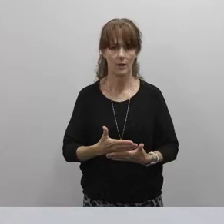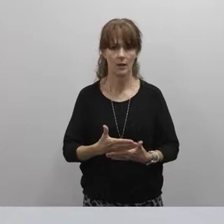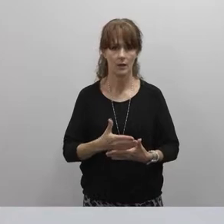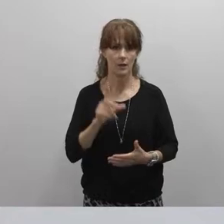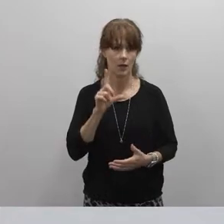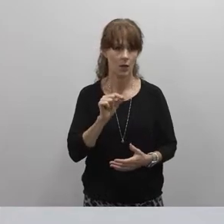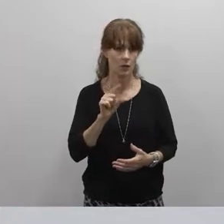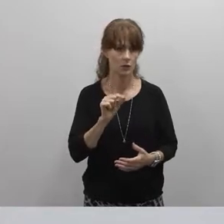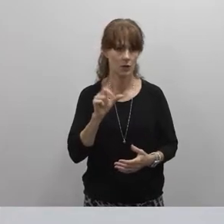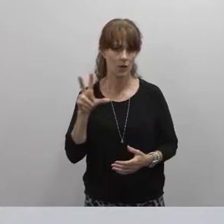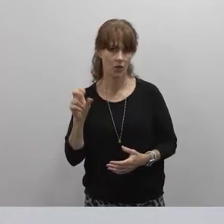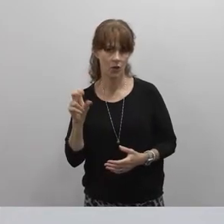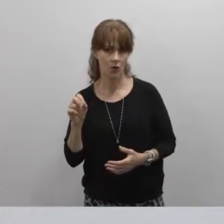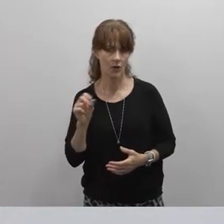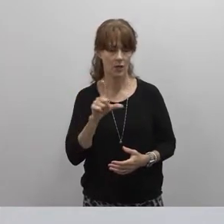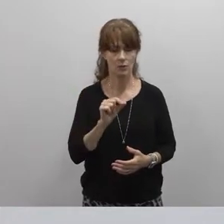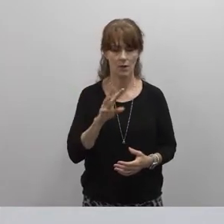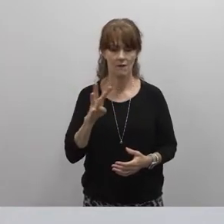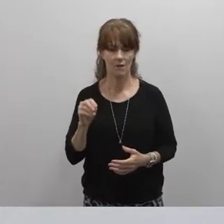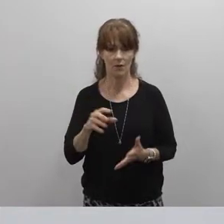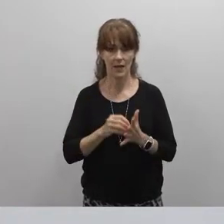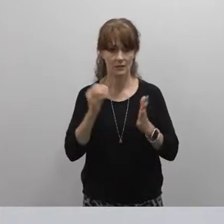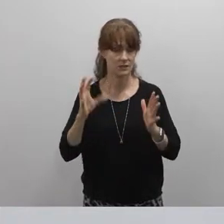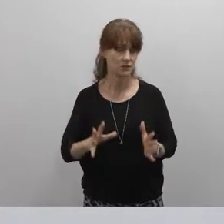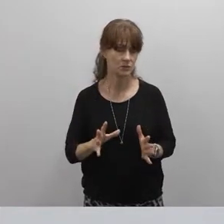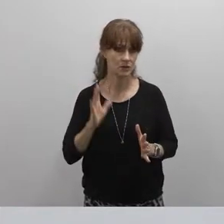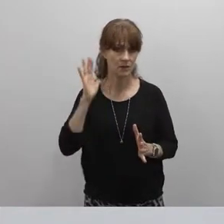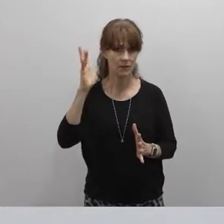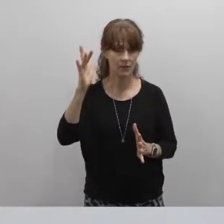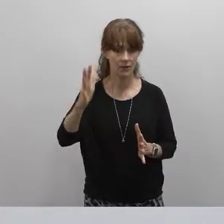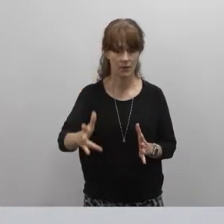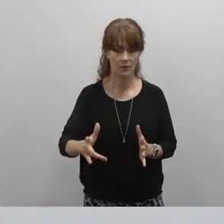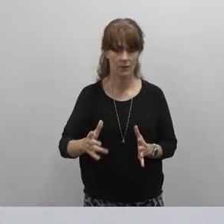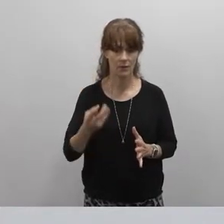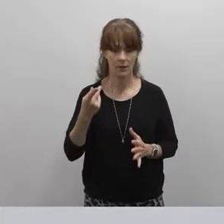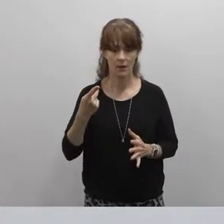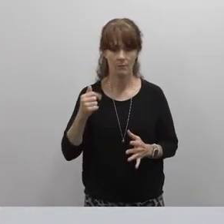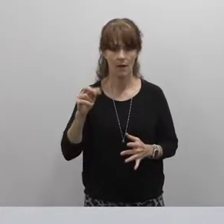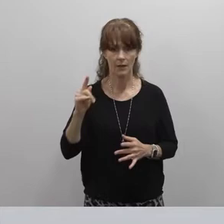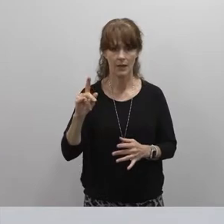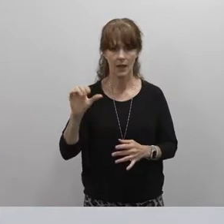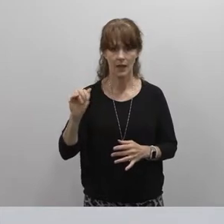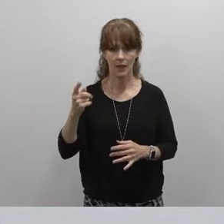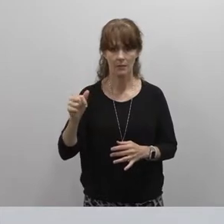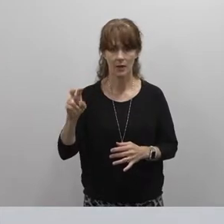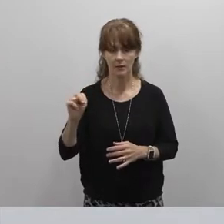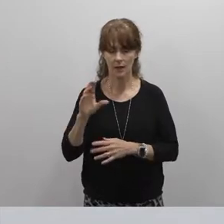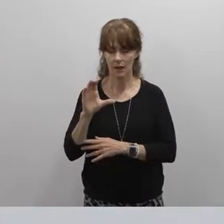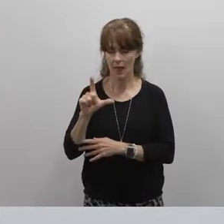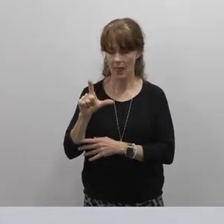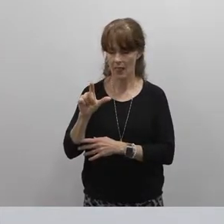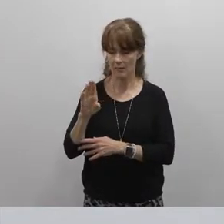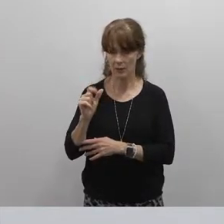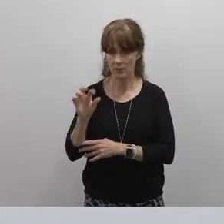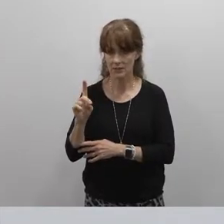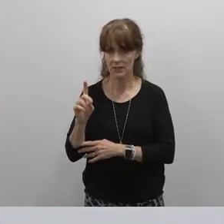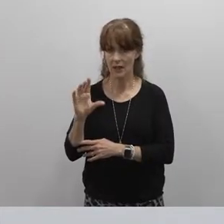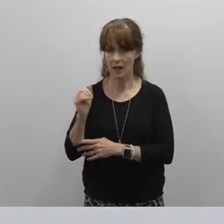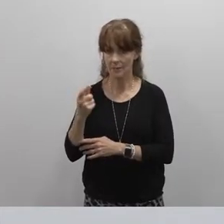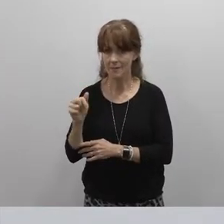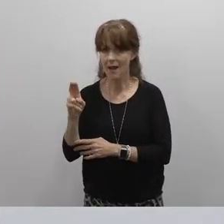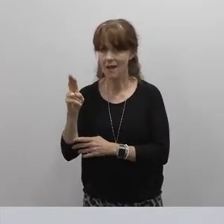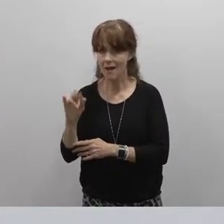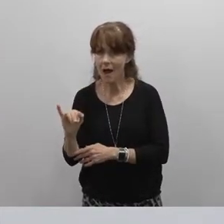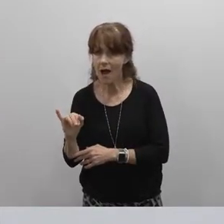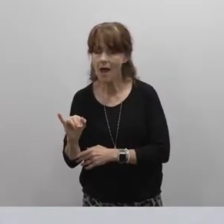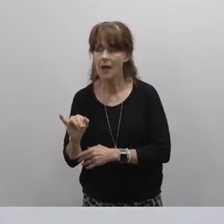2030, 2040? And as a student, as a future Pauley alumni, LBUSD alumni, I think that it really comes down